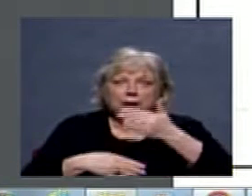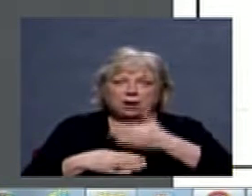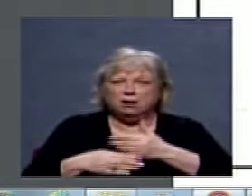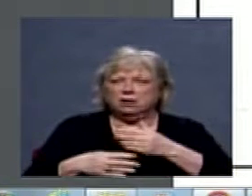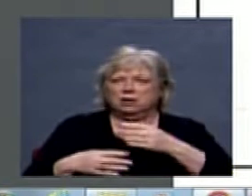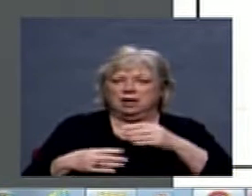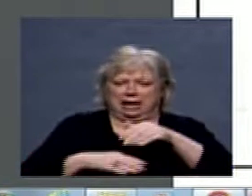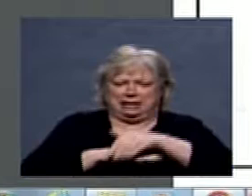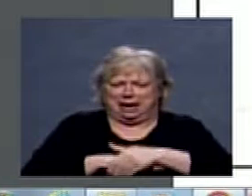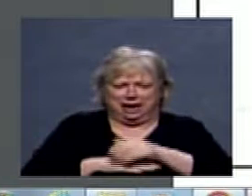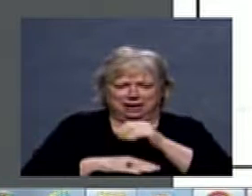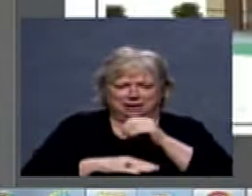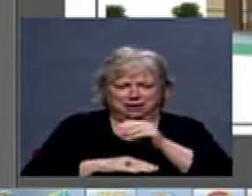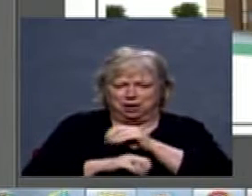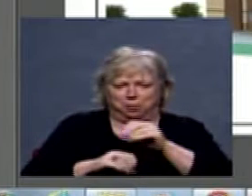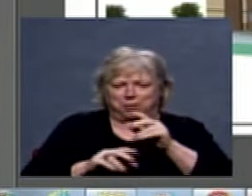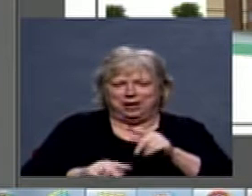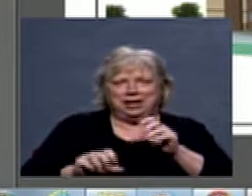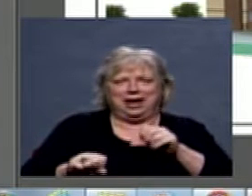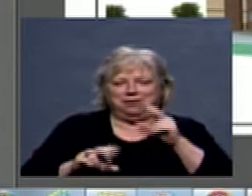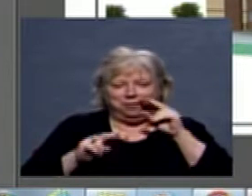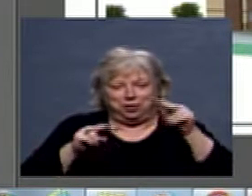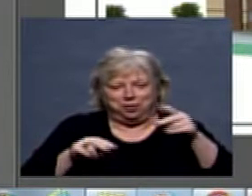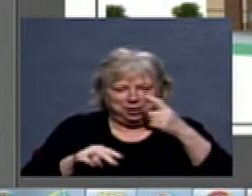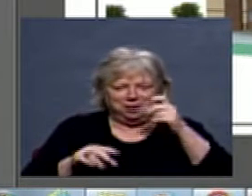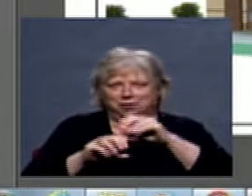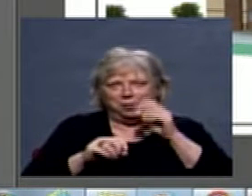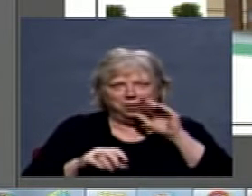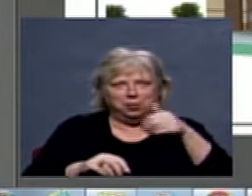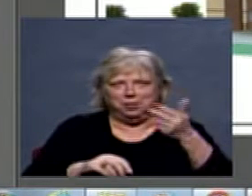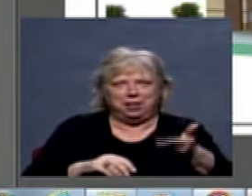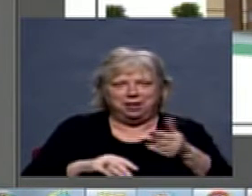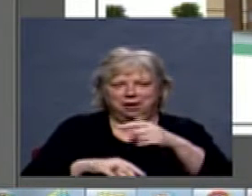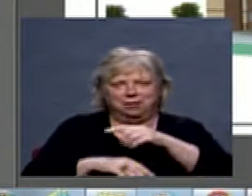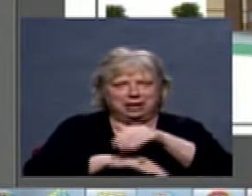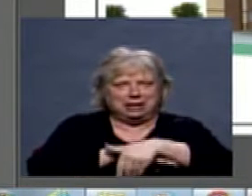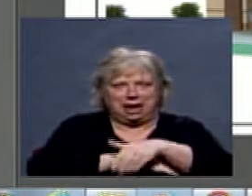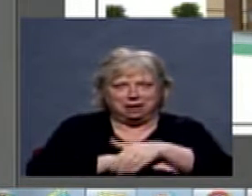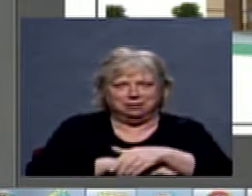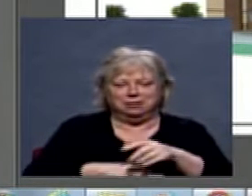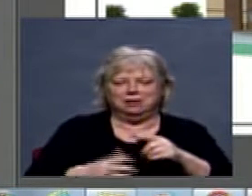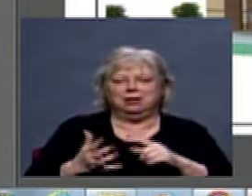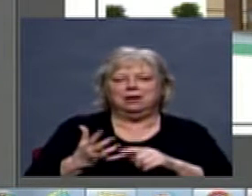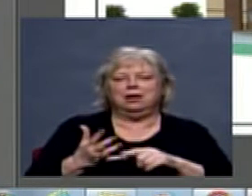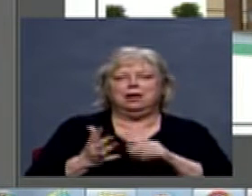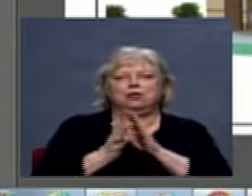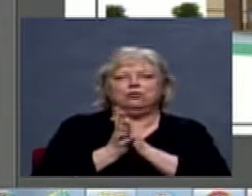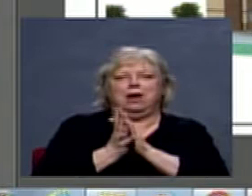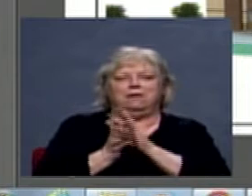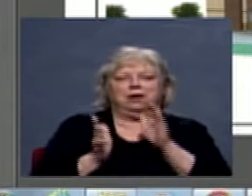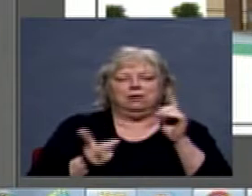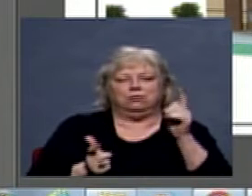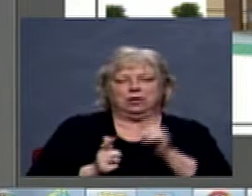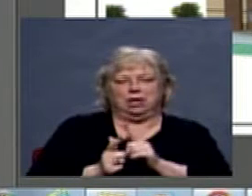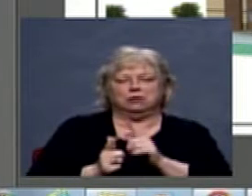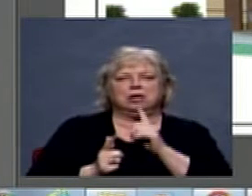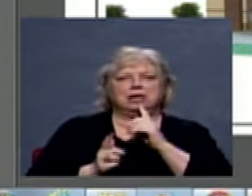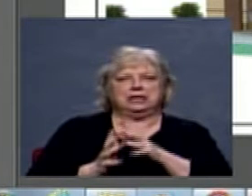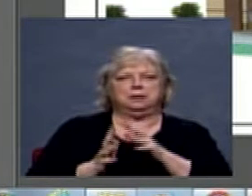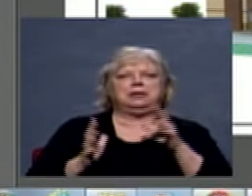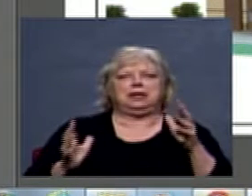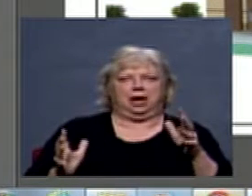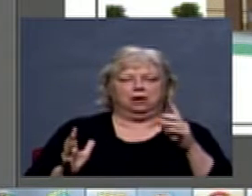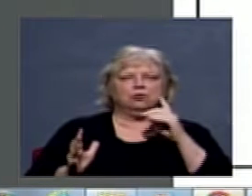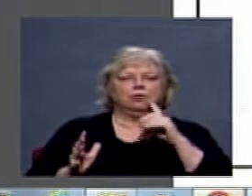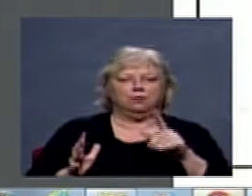viewing at night because nobody's going to be there at night. Traffic reduction is substantial on a project like